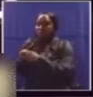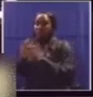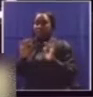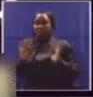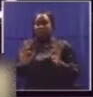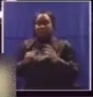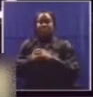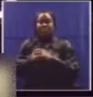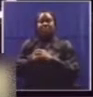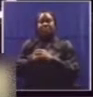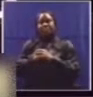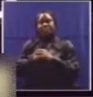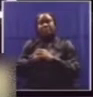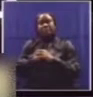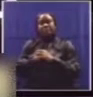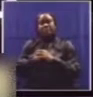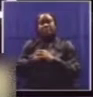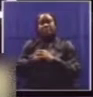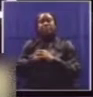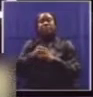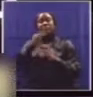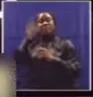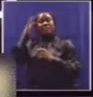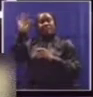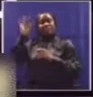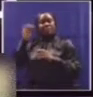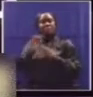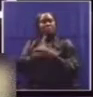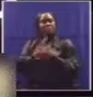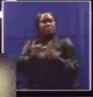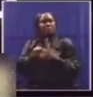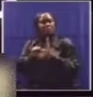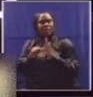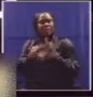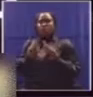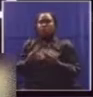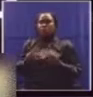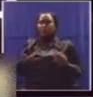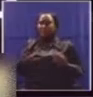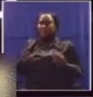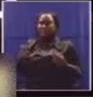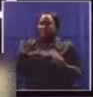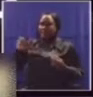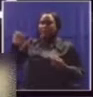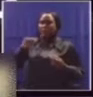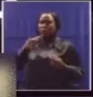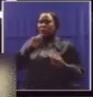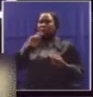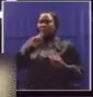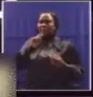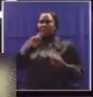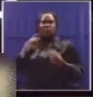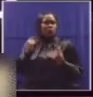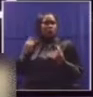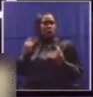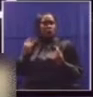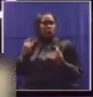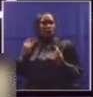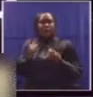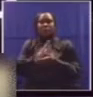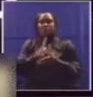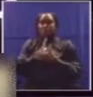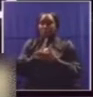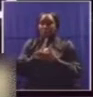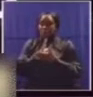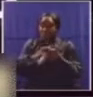take reasonable legislative and other measures within its available resources to achieve the progressive realization of each of these